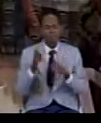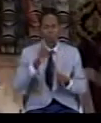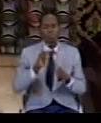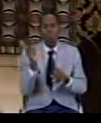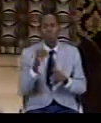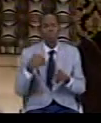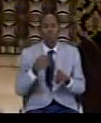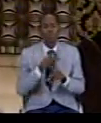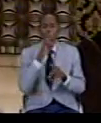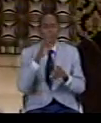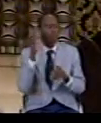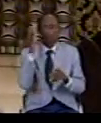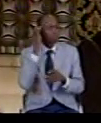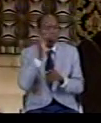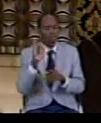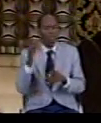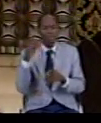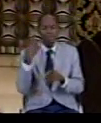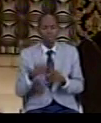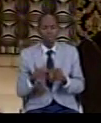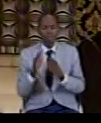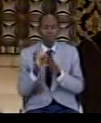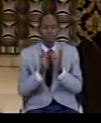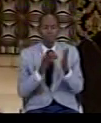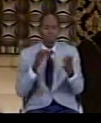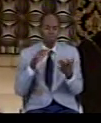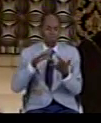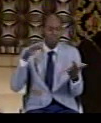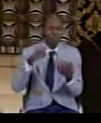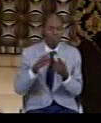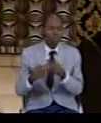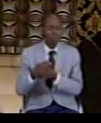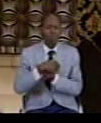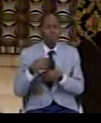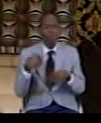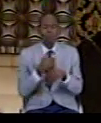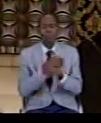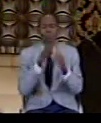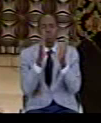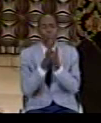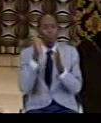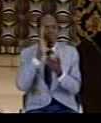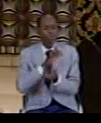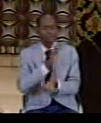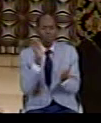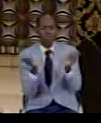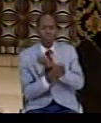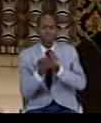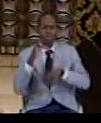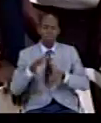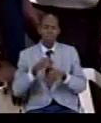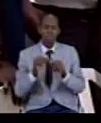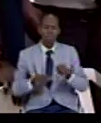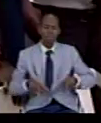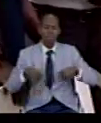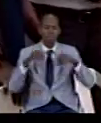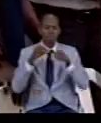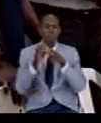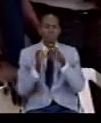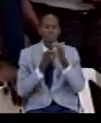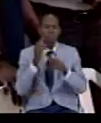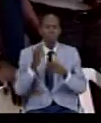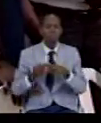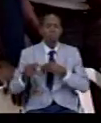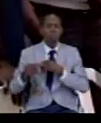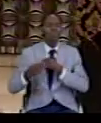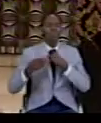study together. We're asking, oh Lord, you will touch every life and turn us around in Jesus' name.